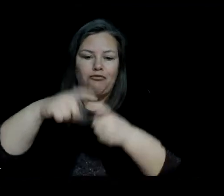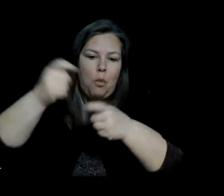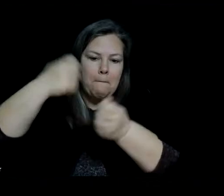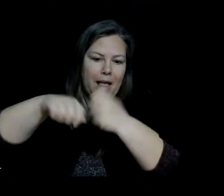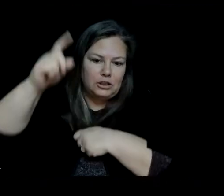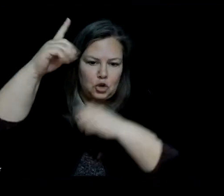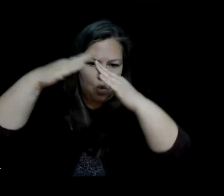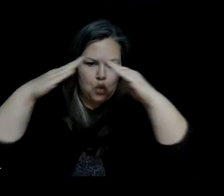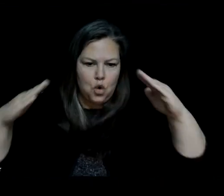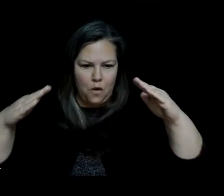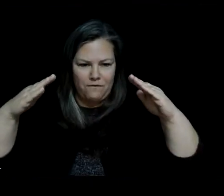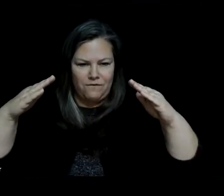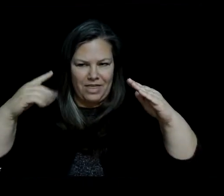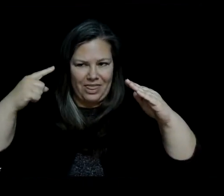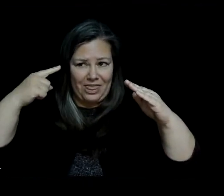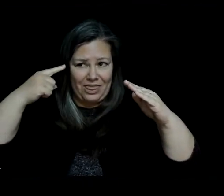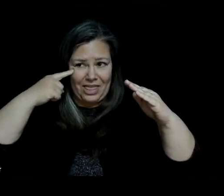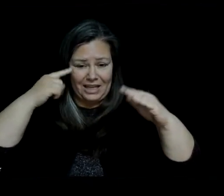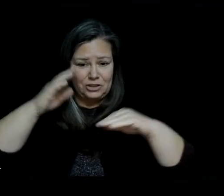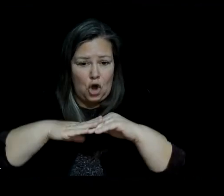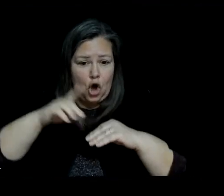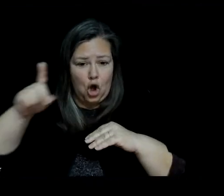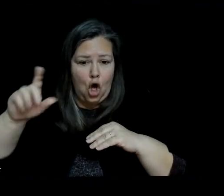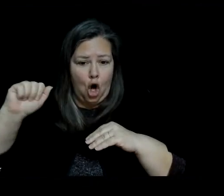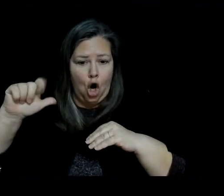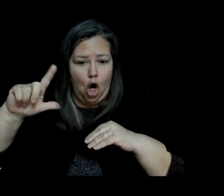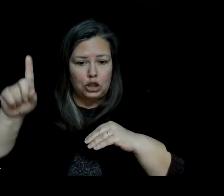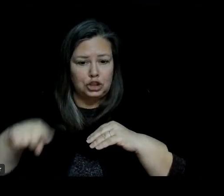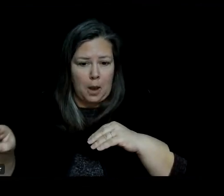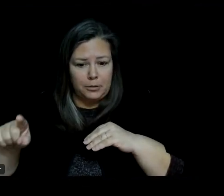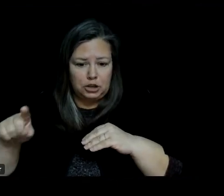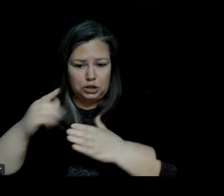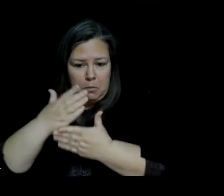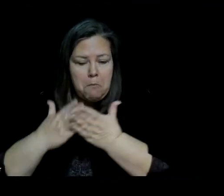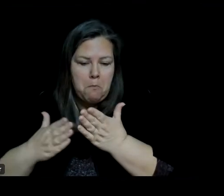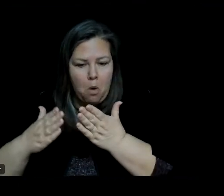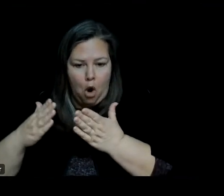I believe it's the Alzheimer's unit, which is Halsey Hall,